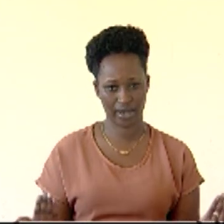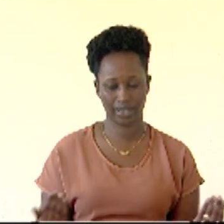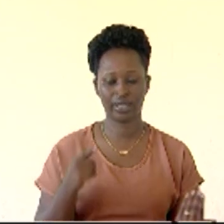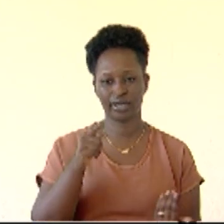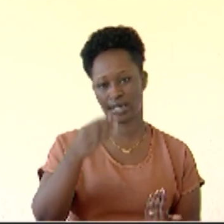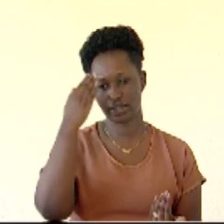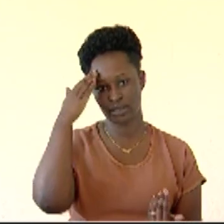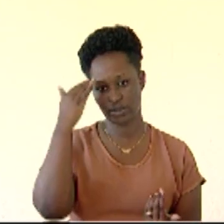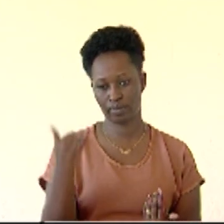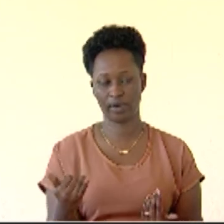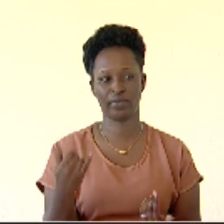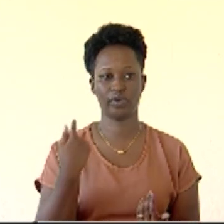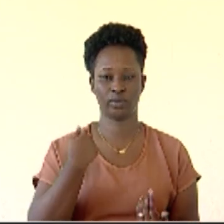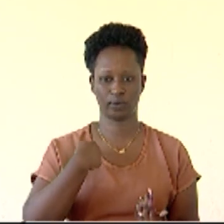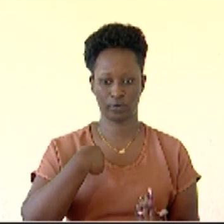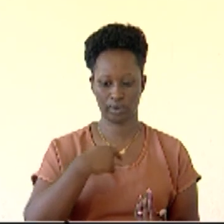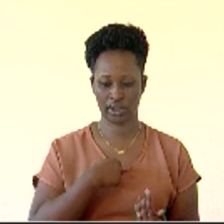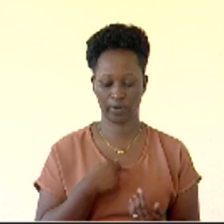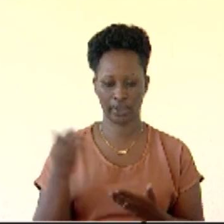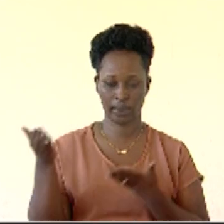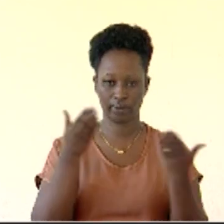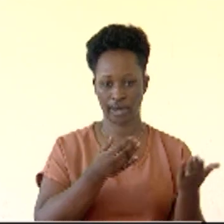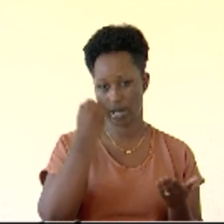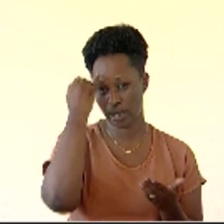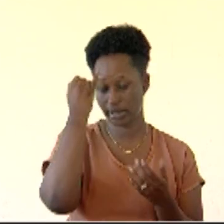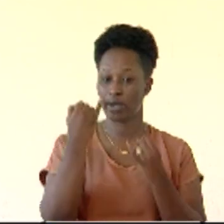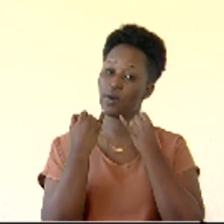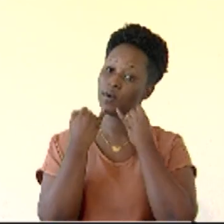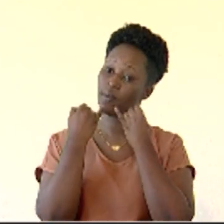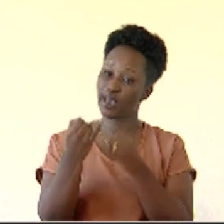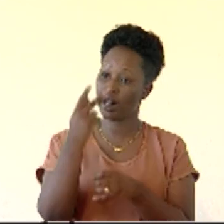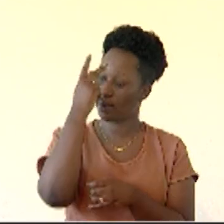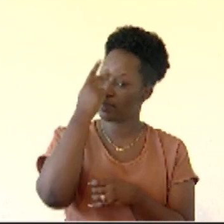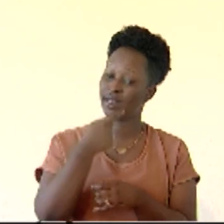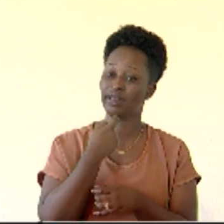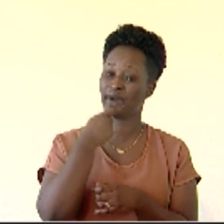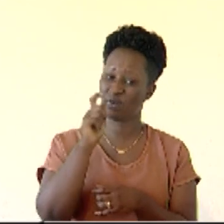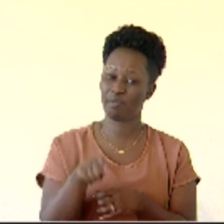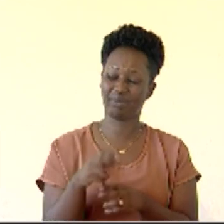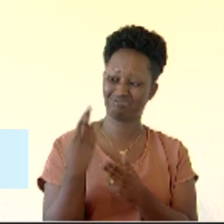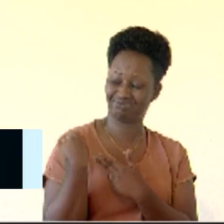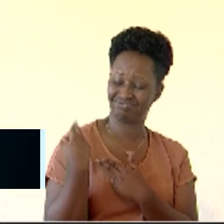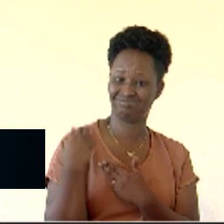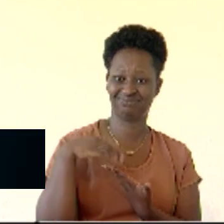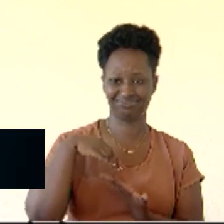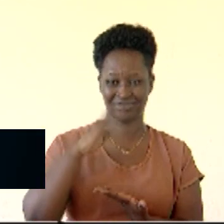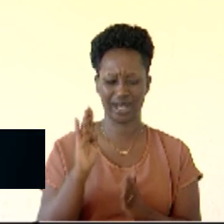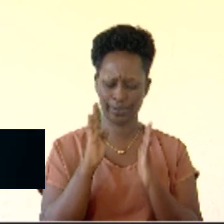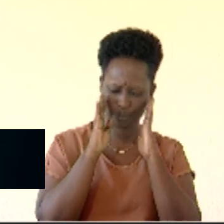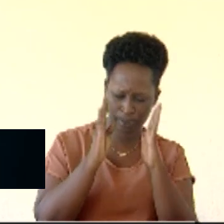why I had to bring the idea of telling the parents they have to be more careful, more responsible for